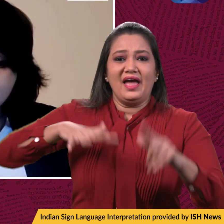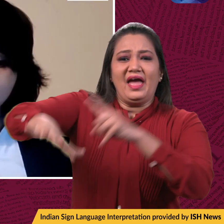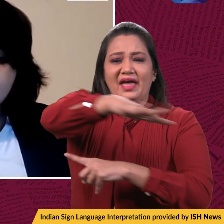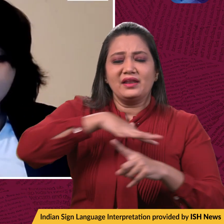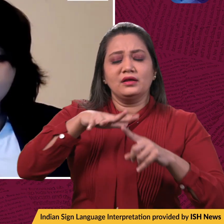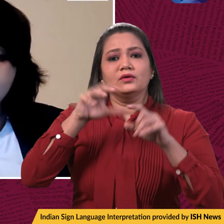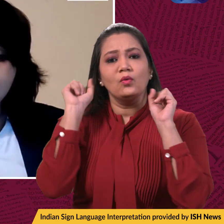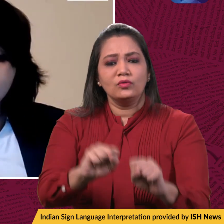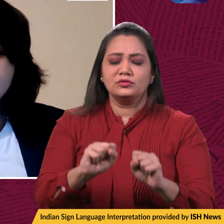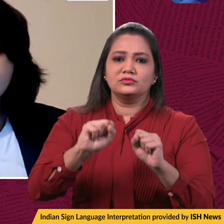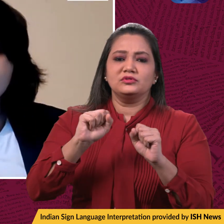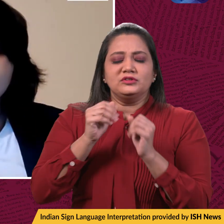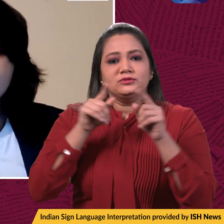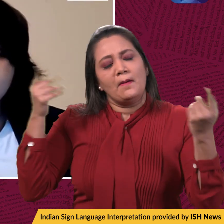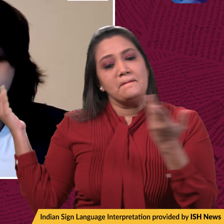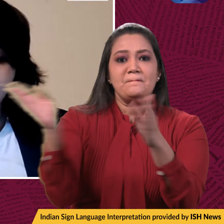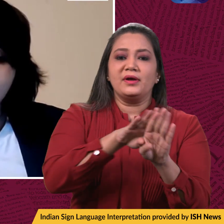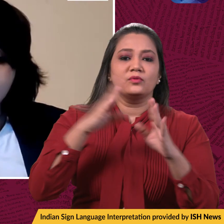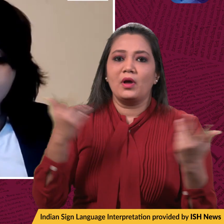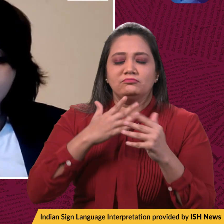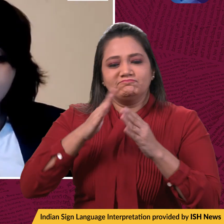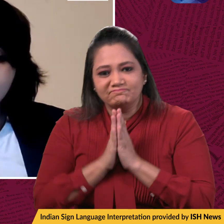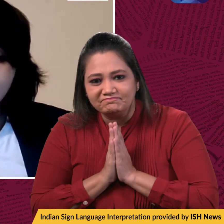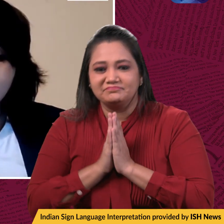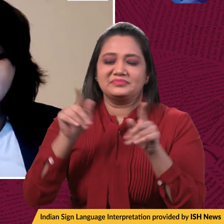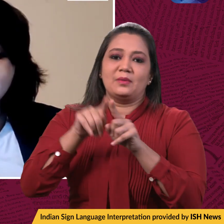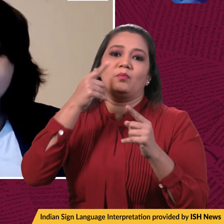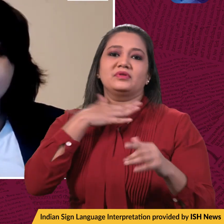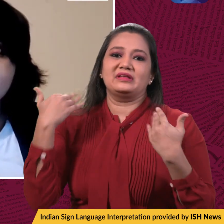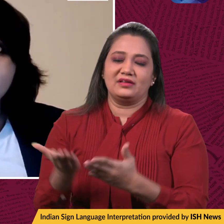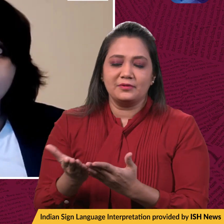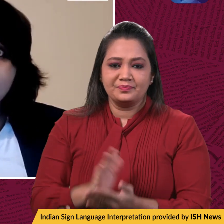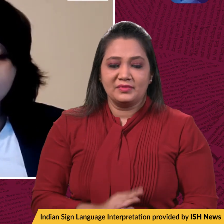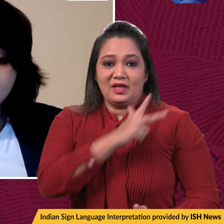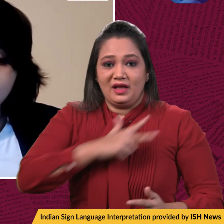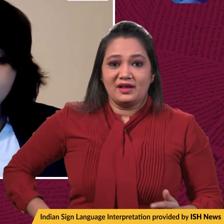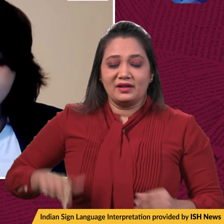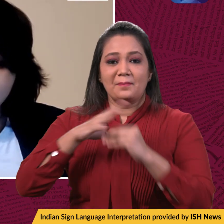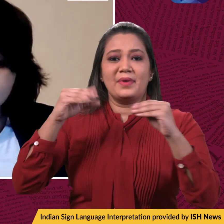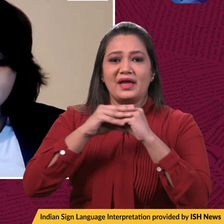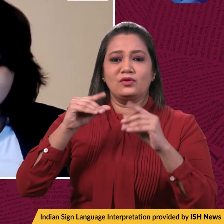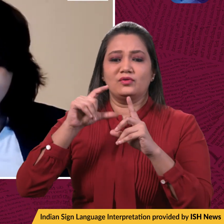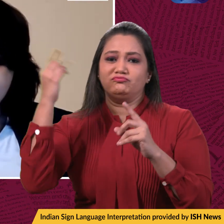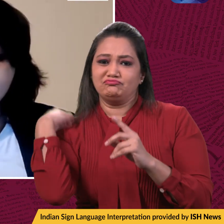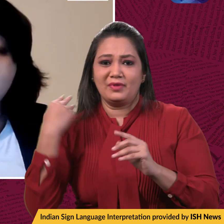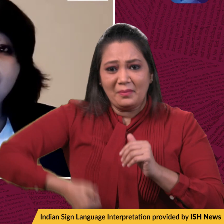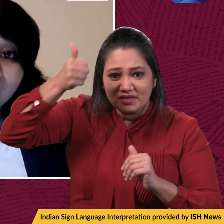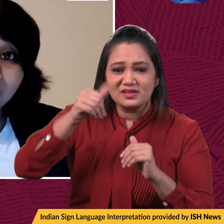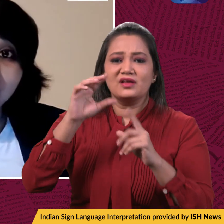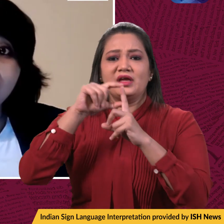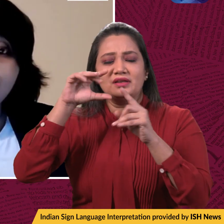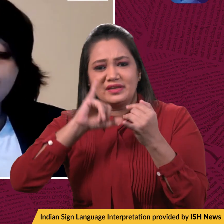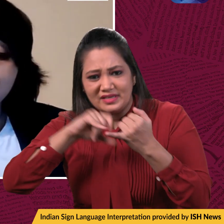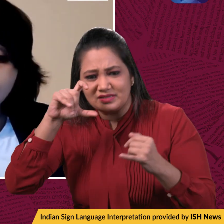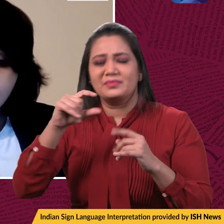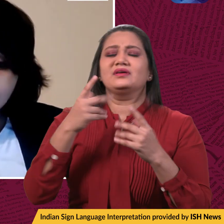were closed to pay tributes to the superstar. Now, the Karnataka government has alerted Bengaluru district commissioners, DCPs and